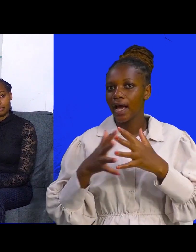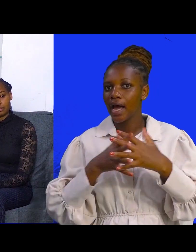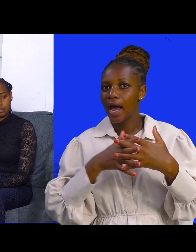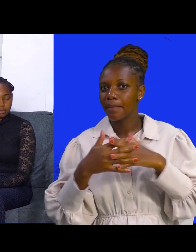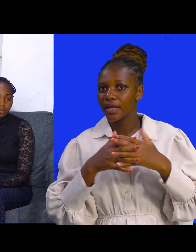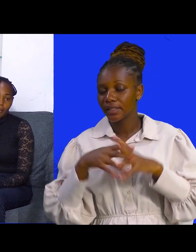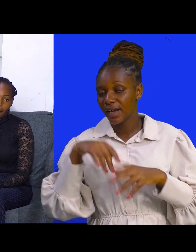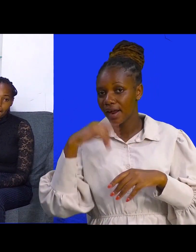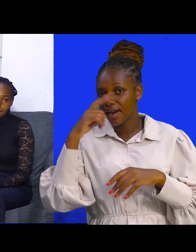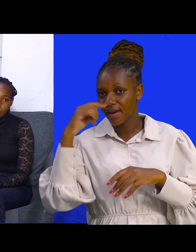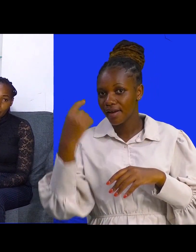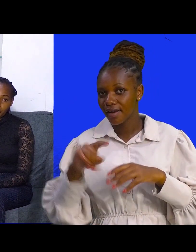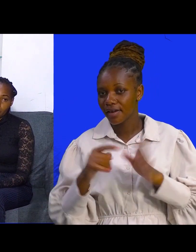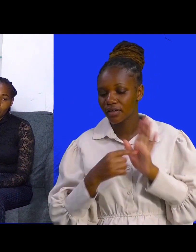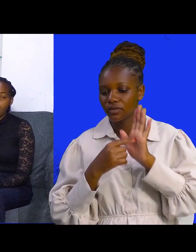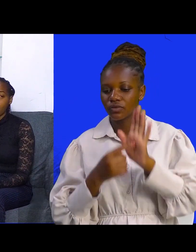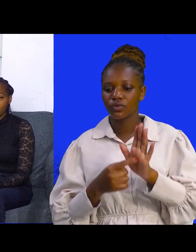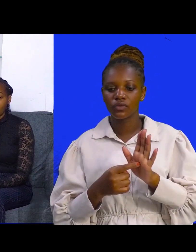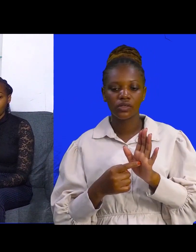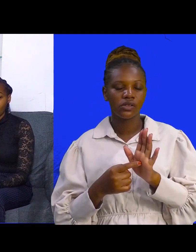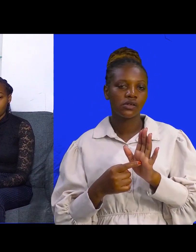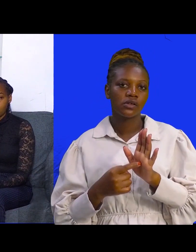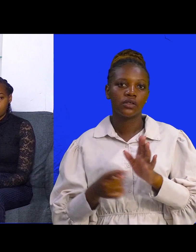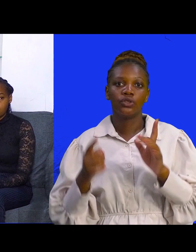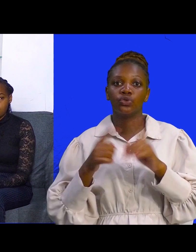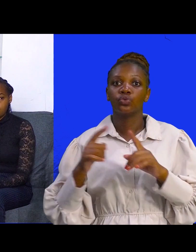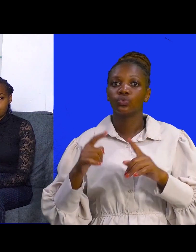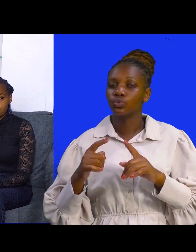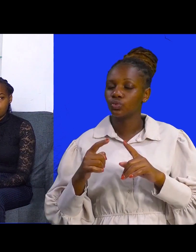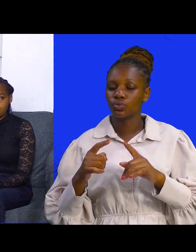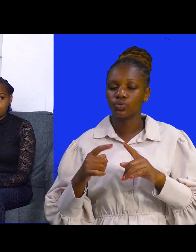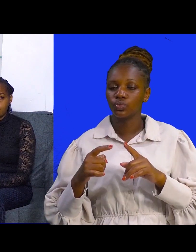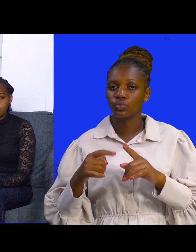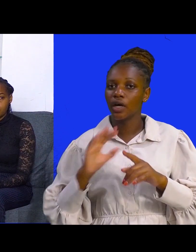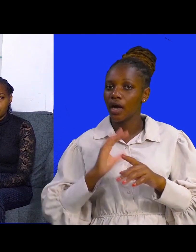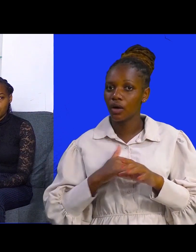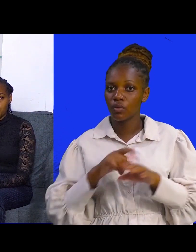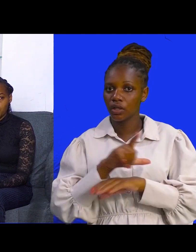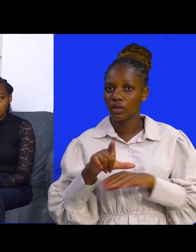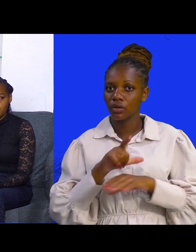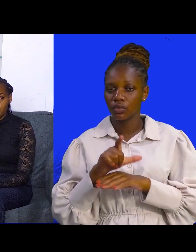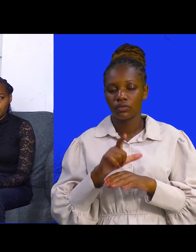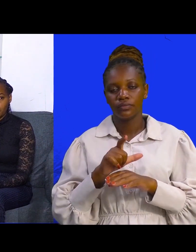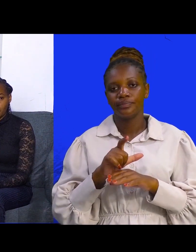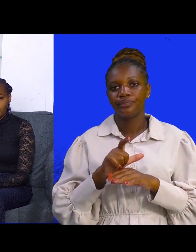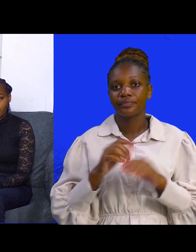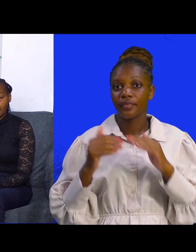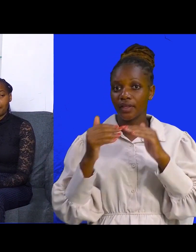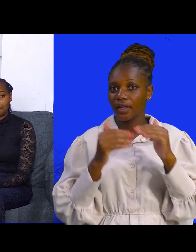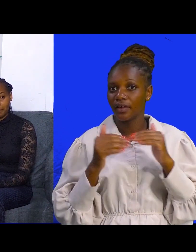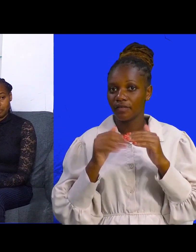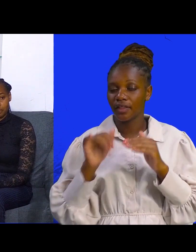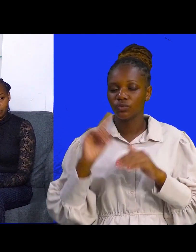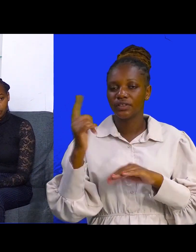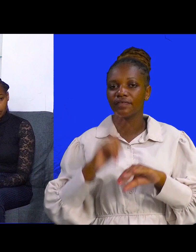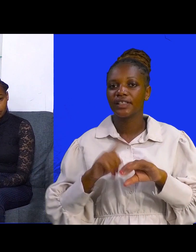American comedy show to be able to be consumed by our Sheng audience. So it was the first time